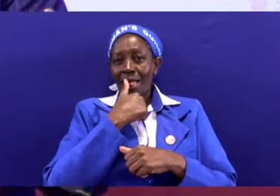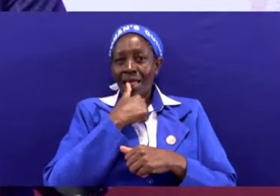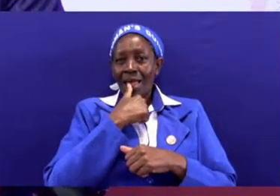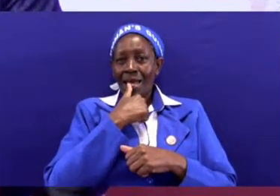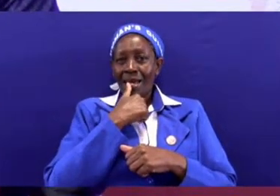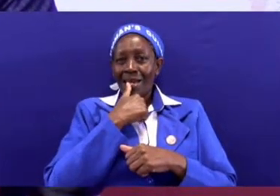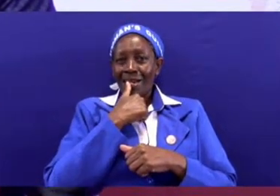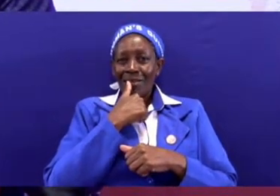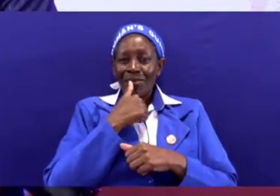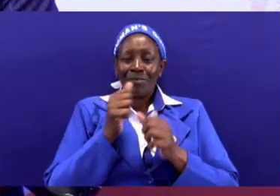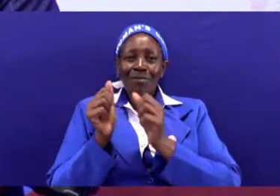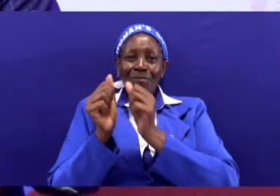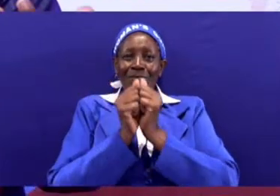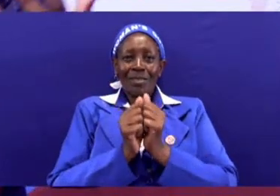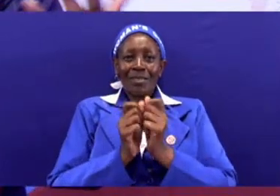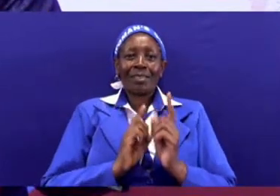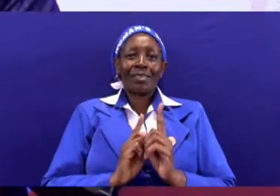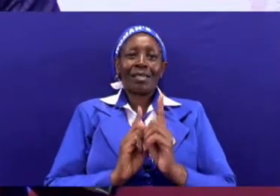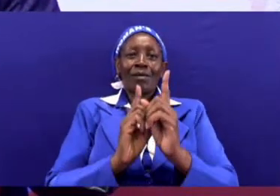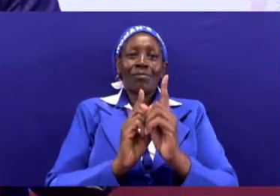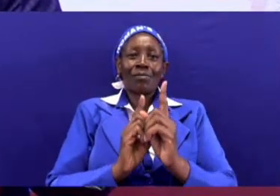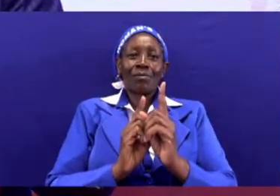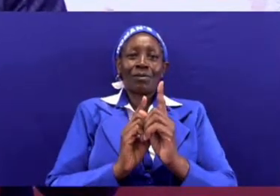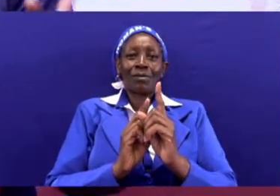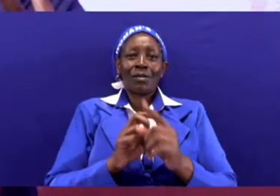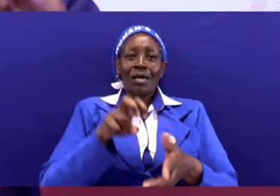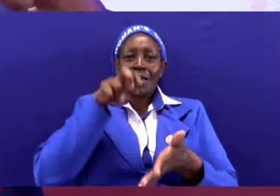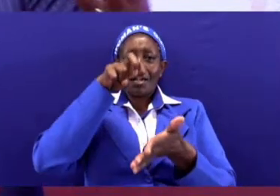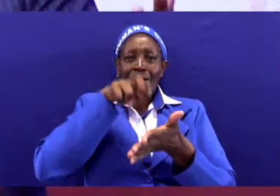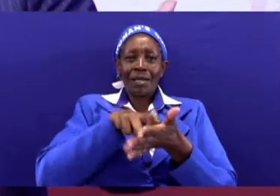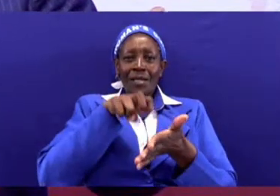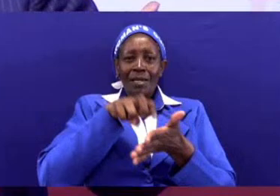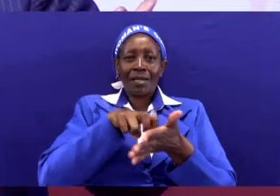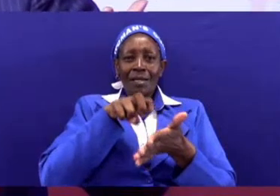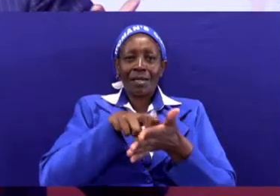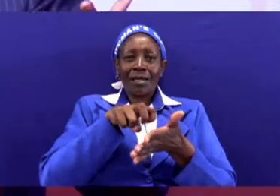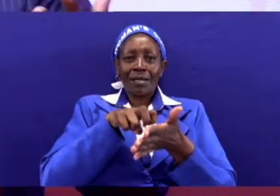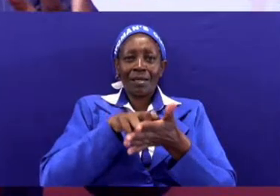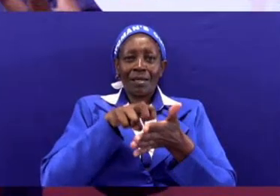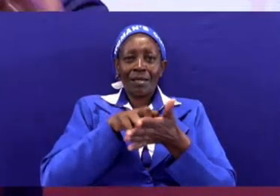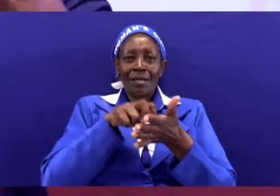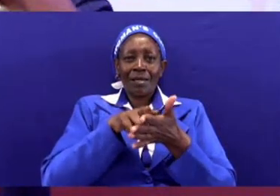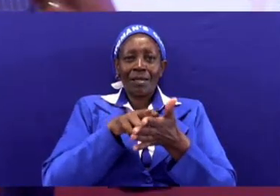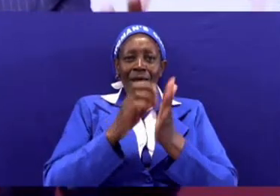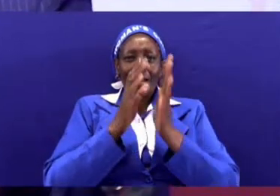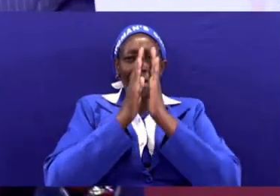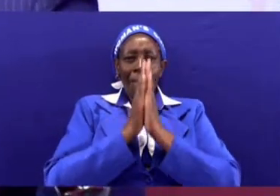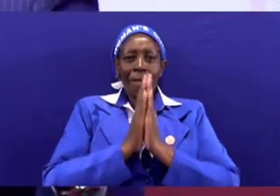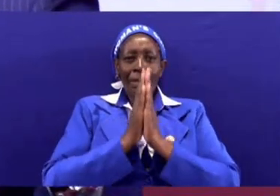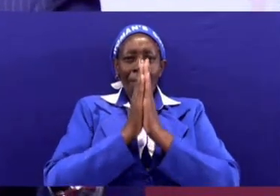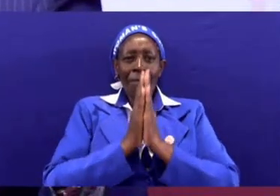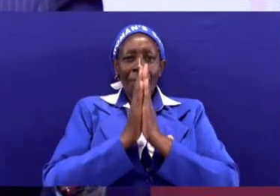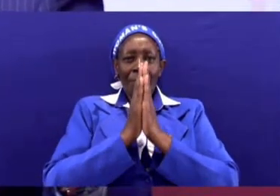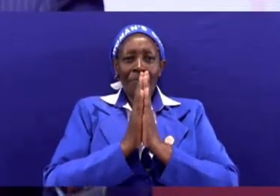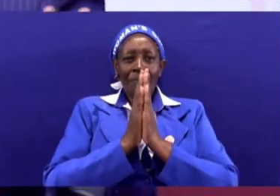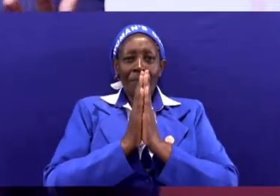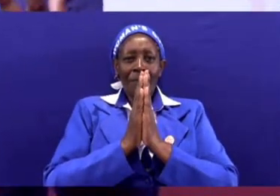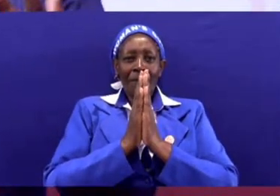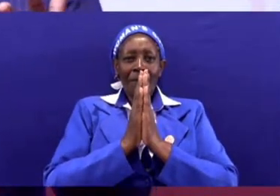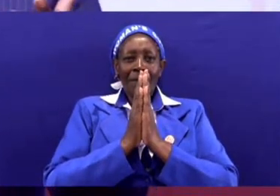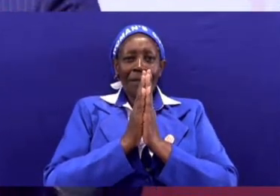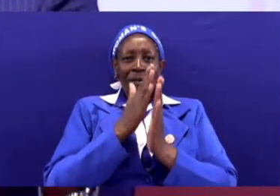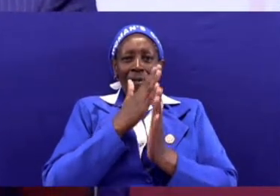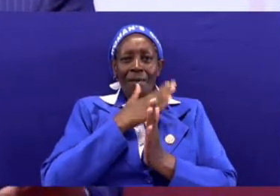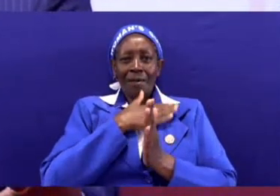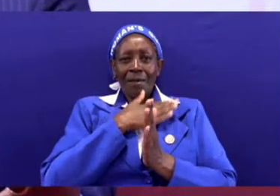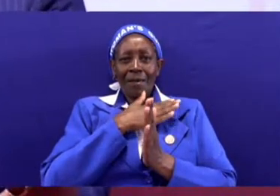his disciples, getting down on his knees, laying down his clothes, putting a towel around his waist,